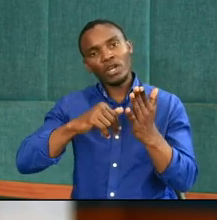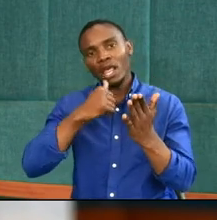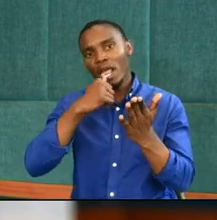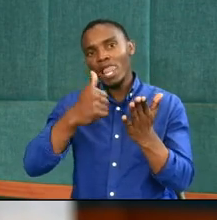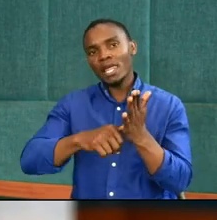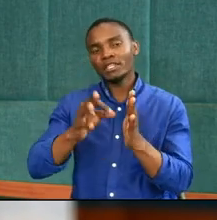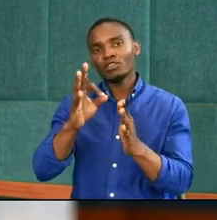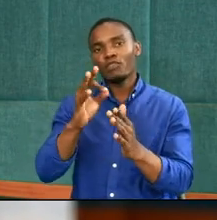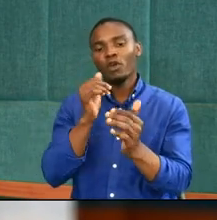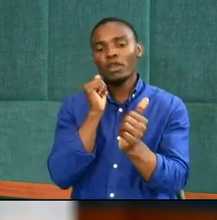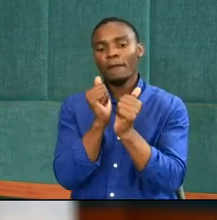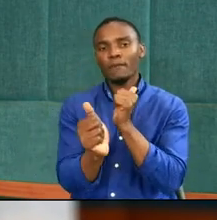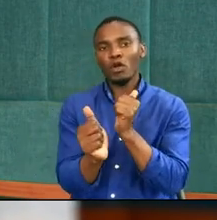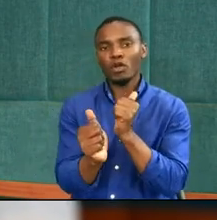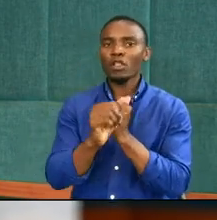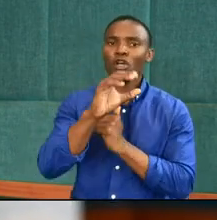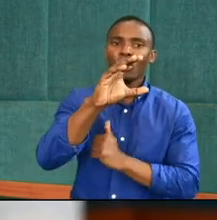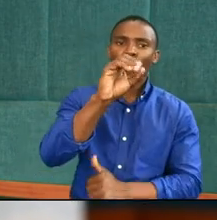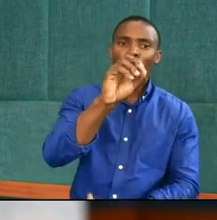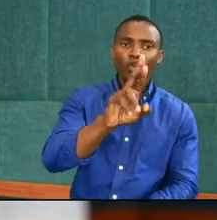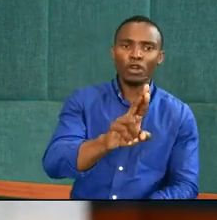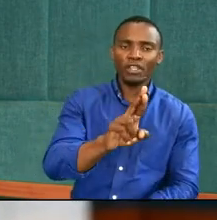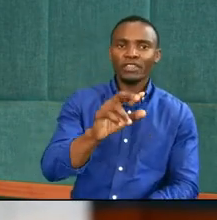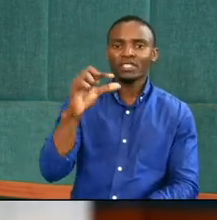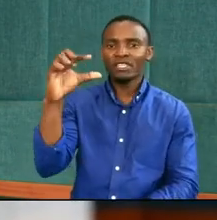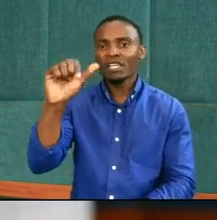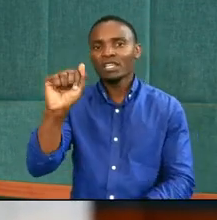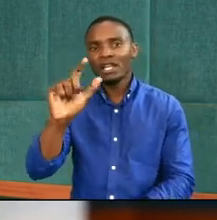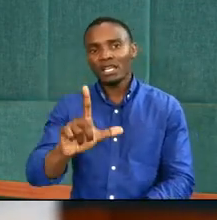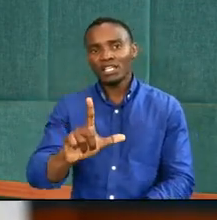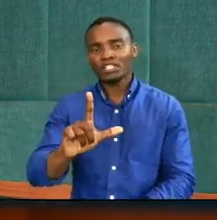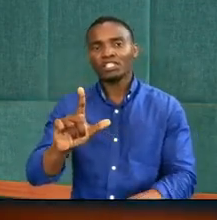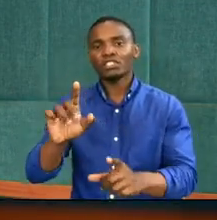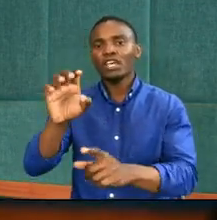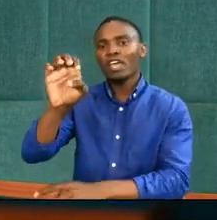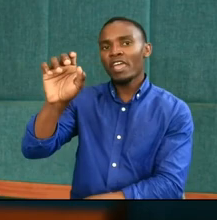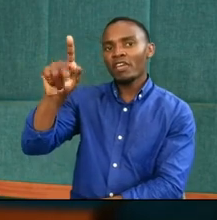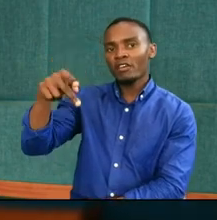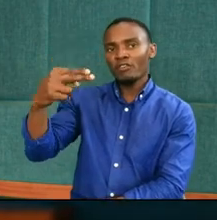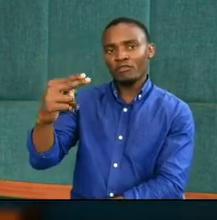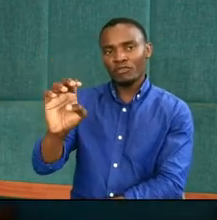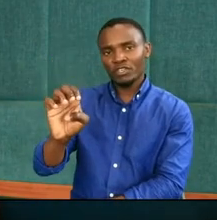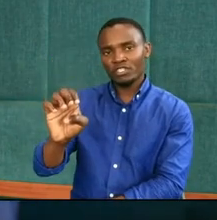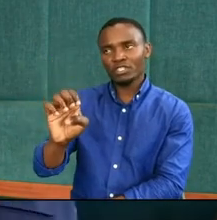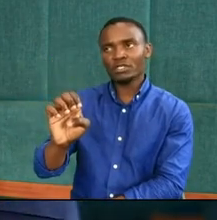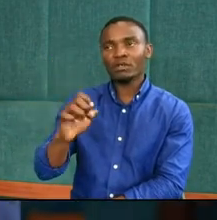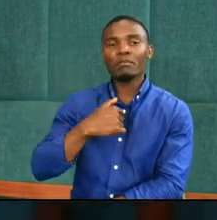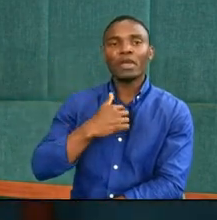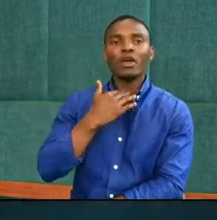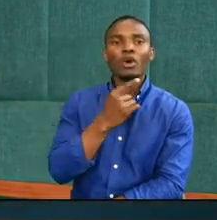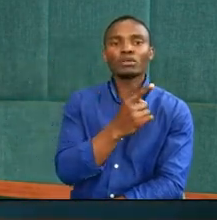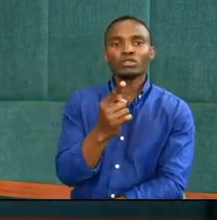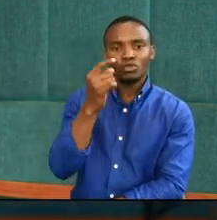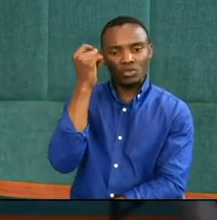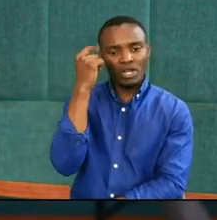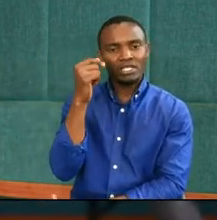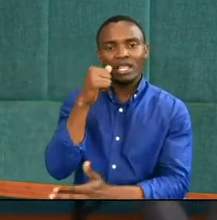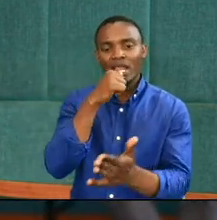Paul, Corinthians, Galatians, Ephesians, I want you to understand the context of those